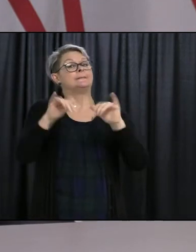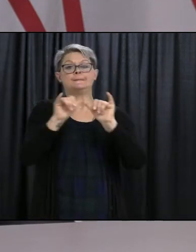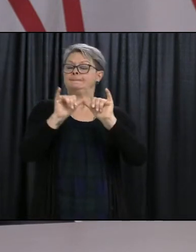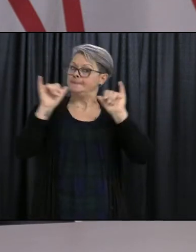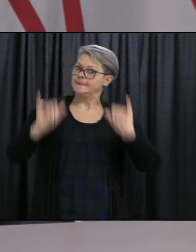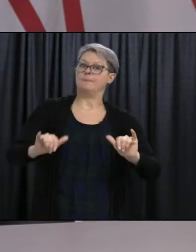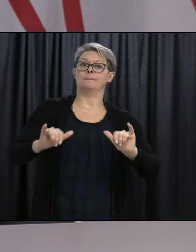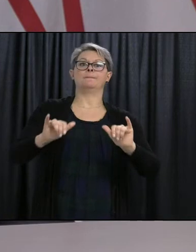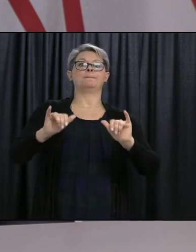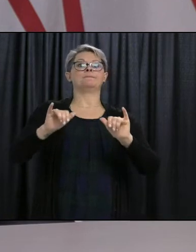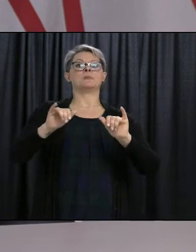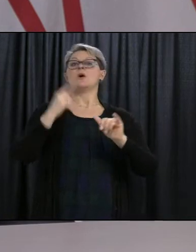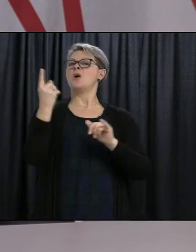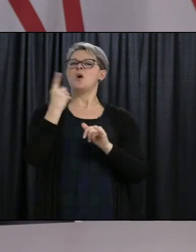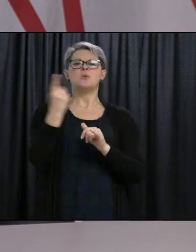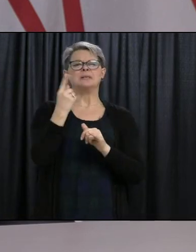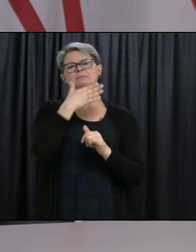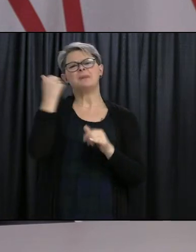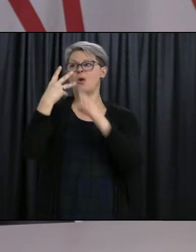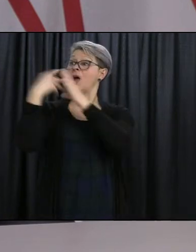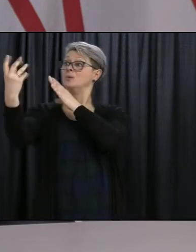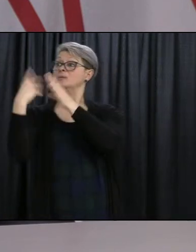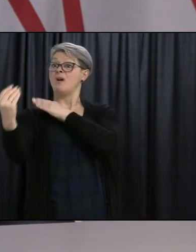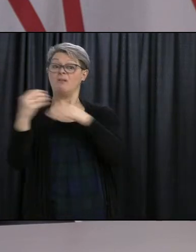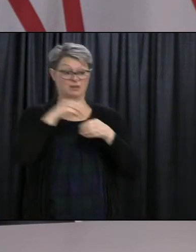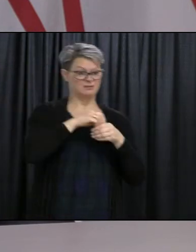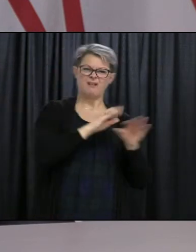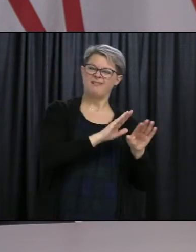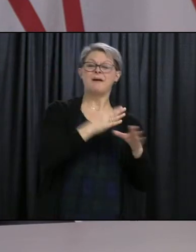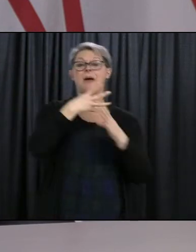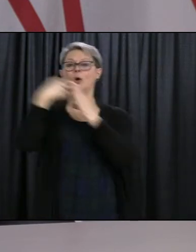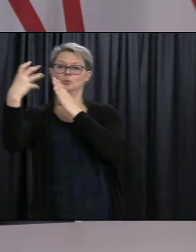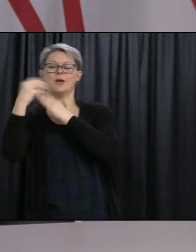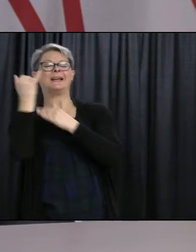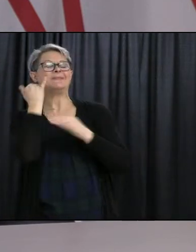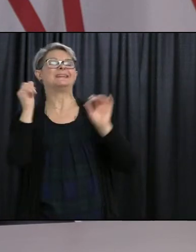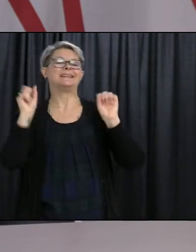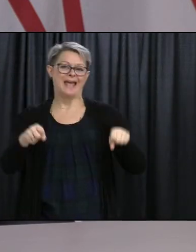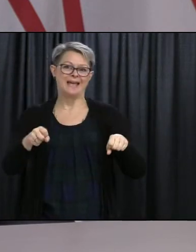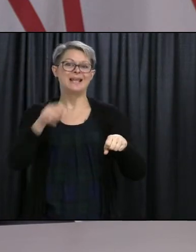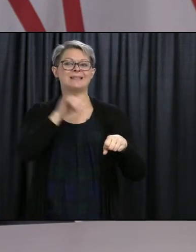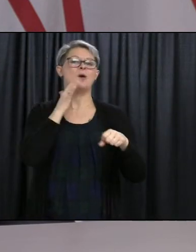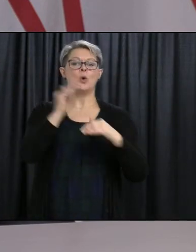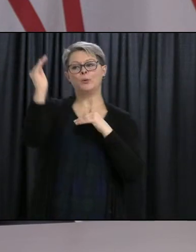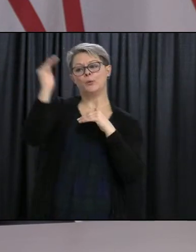being better than inside, good ventilation, all of that still applies to reducing the spread of COVID.